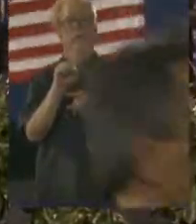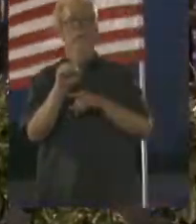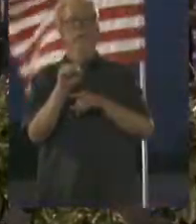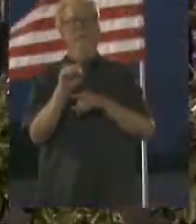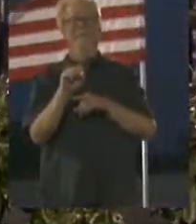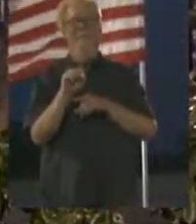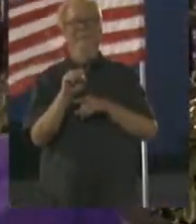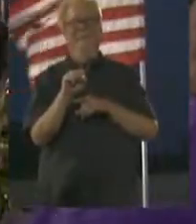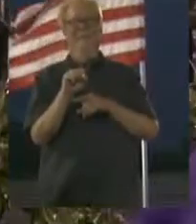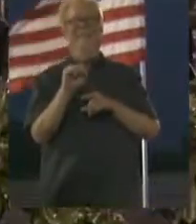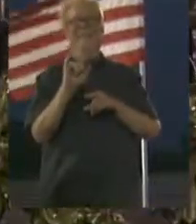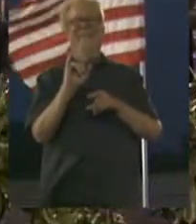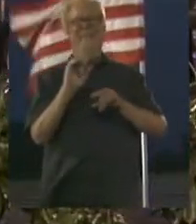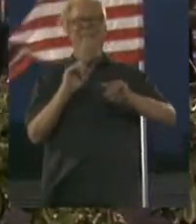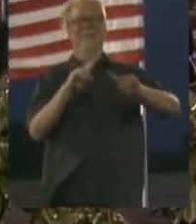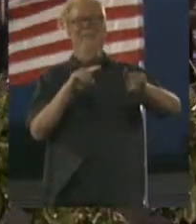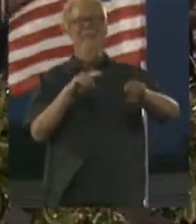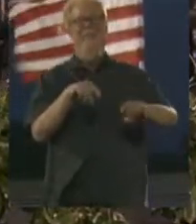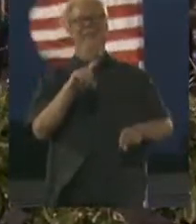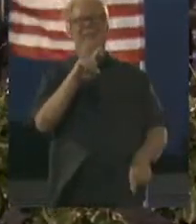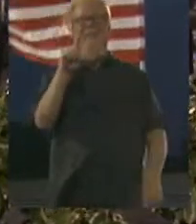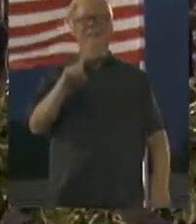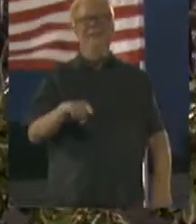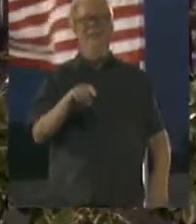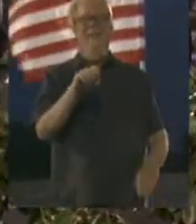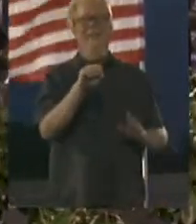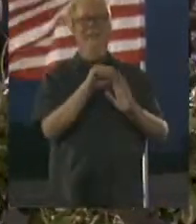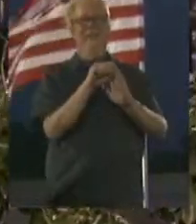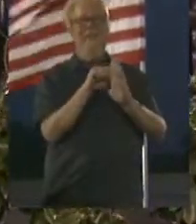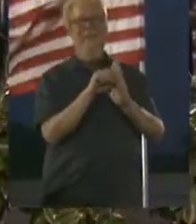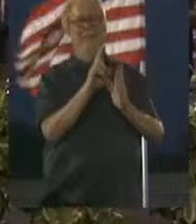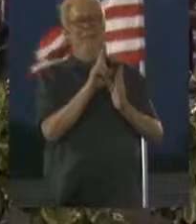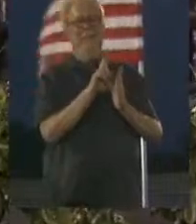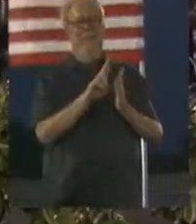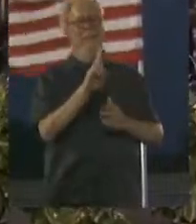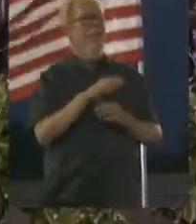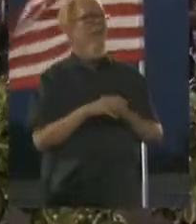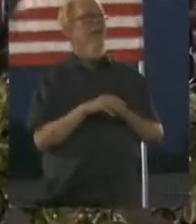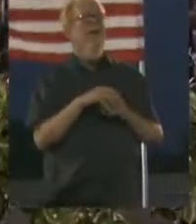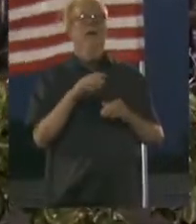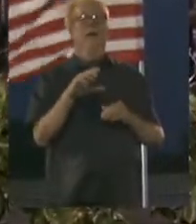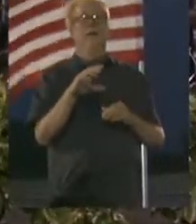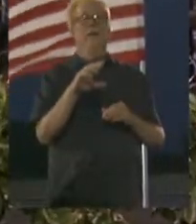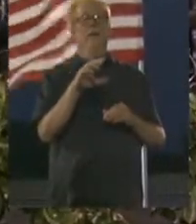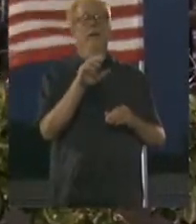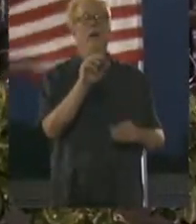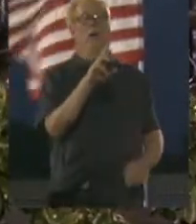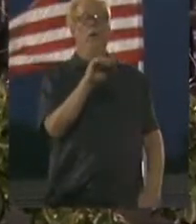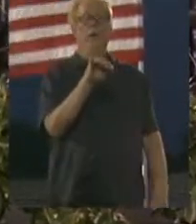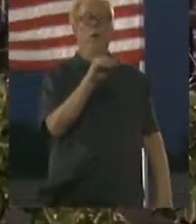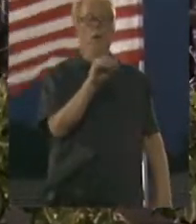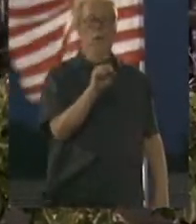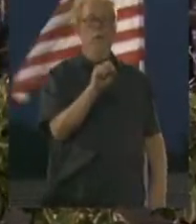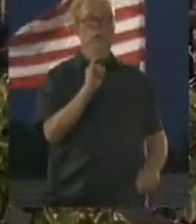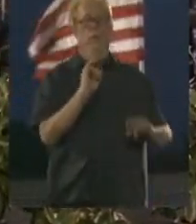Antonio. Liana Reyes will be attending San Antonio College.